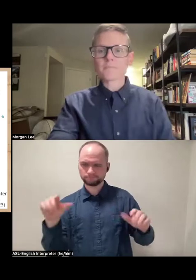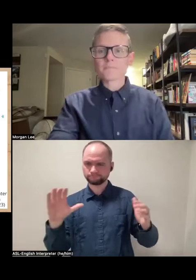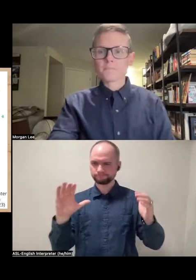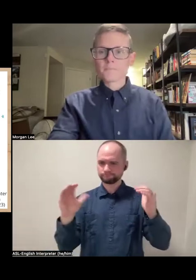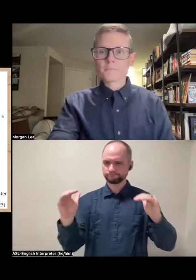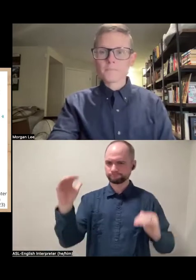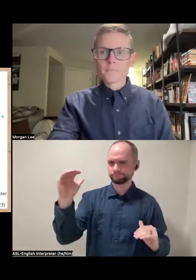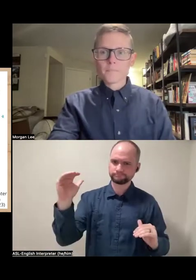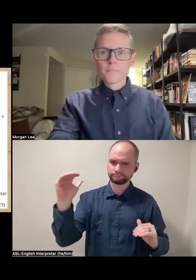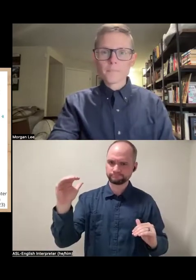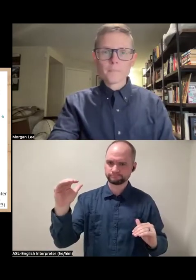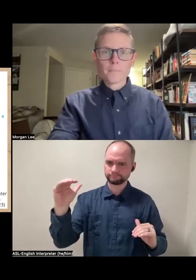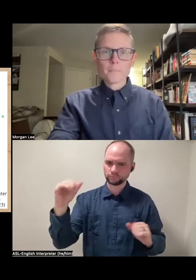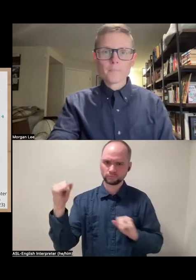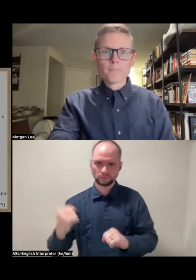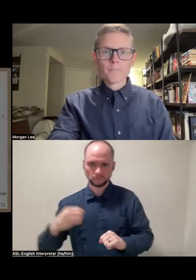teaching.